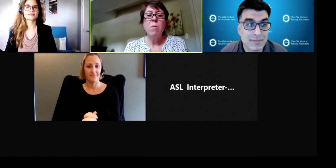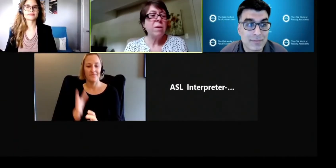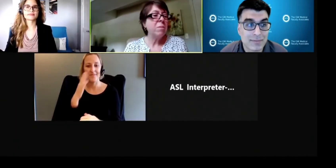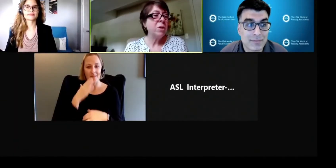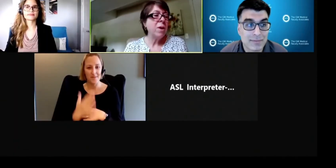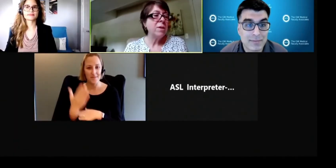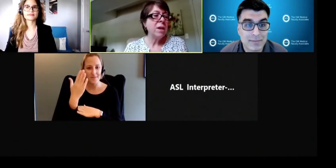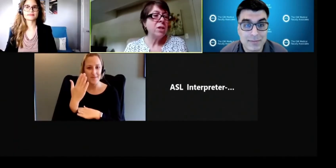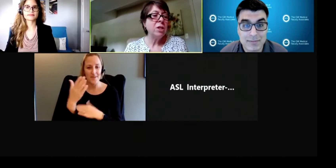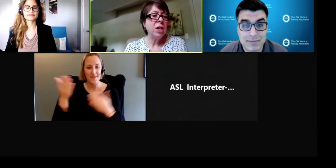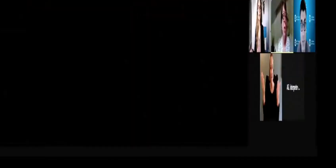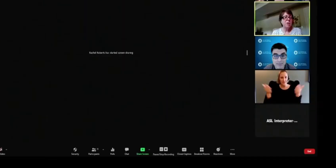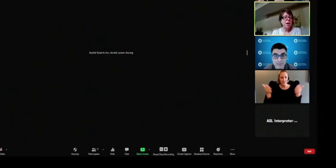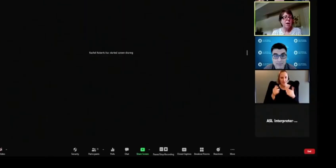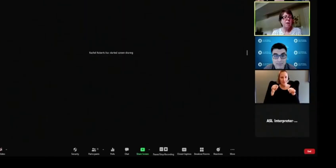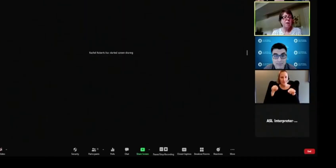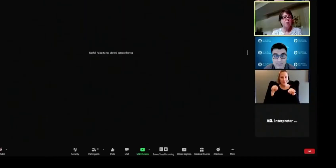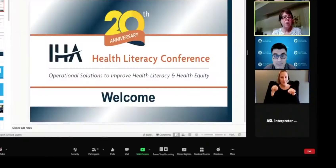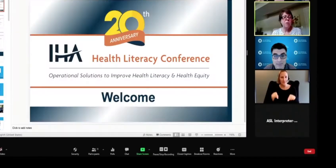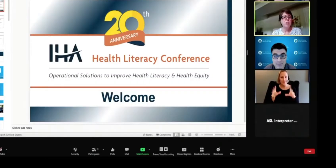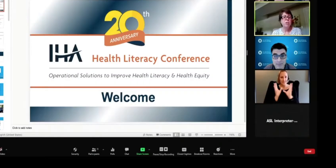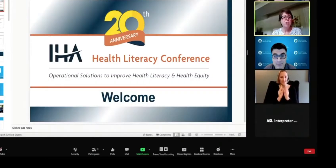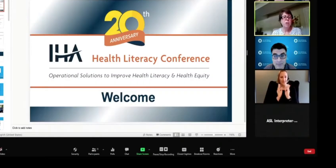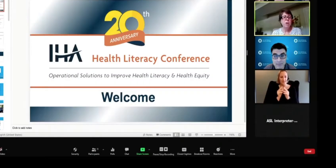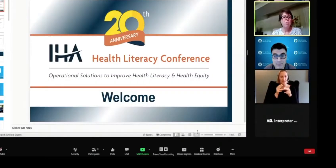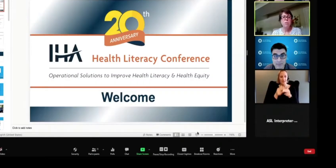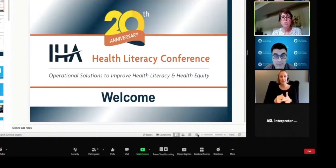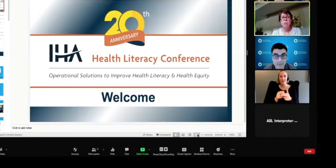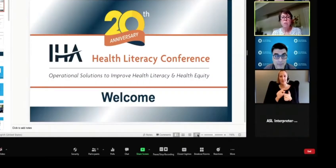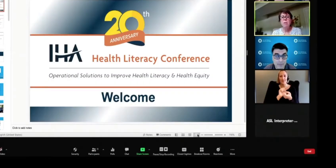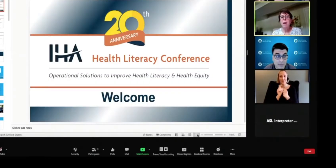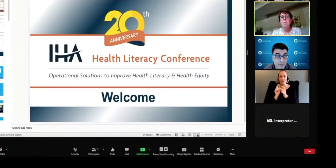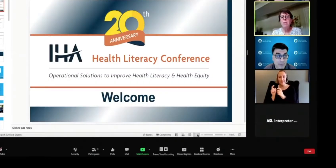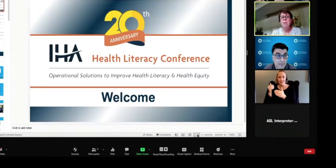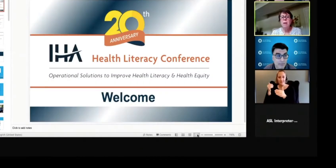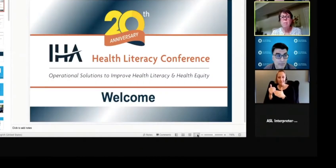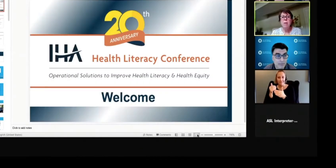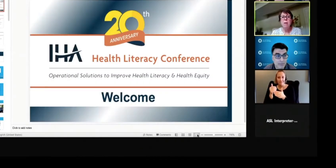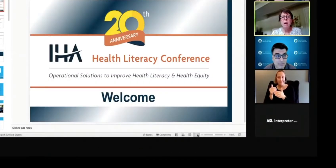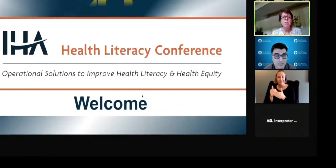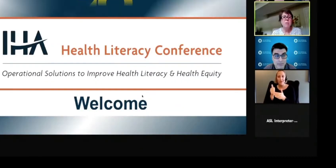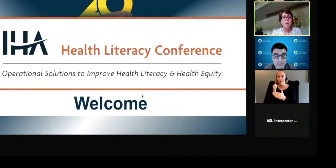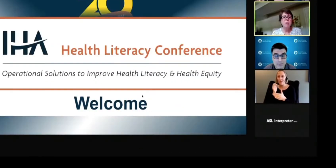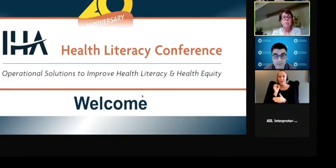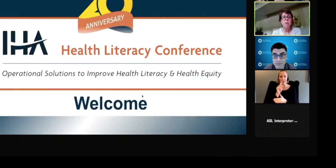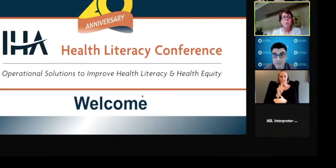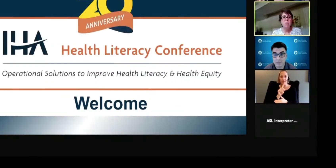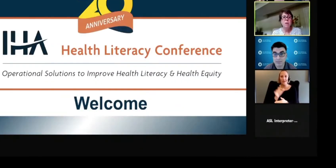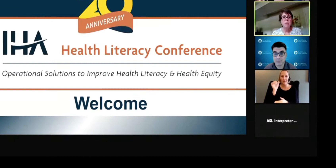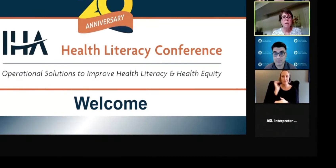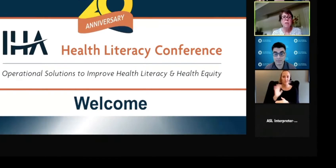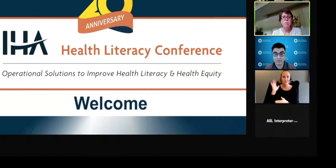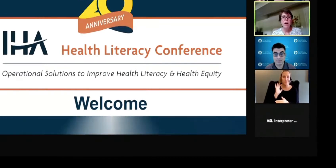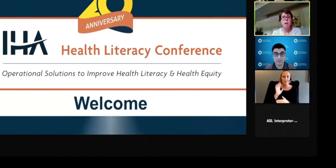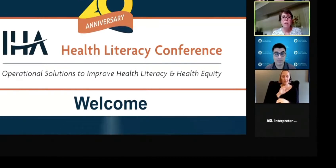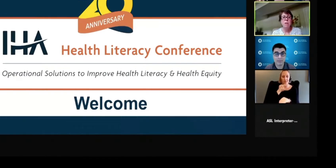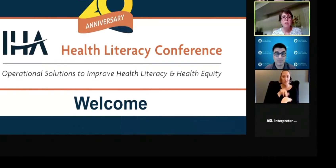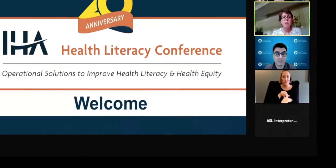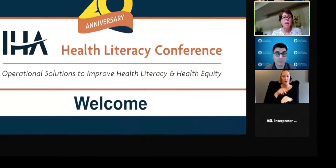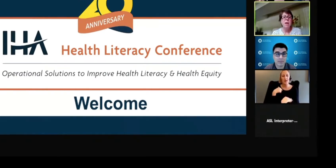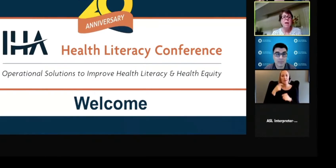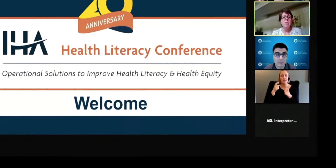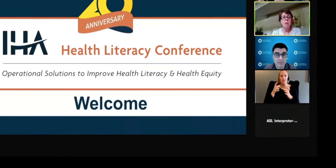Morning. Welcome to our session, Changes Ahead, No Return to the Old Normal. I'm Cynthia Baur. I'm the director of the Horowitz Center for